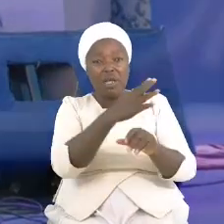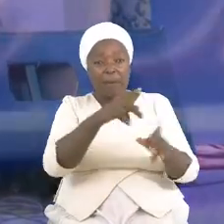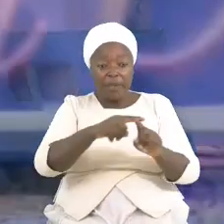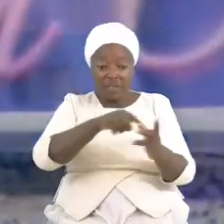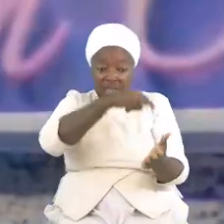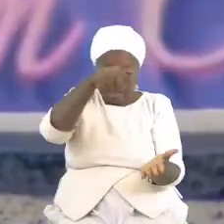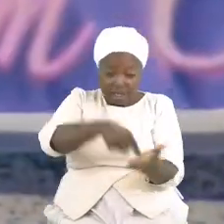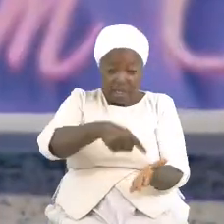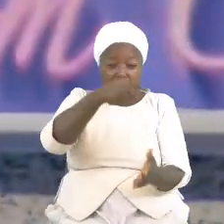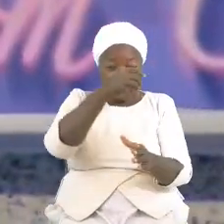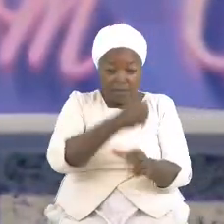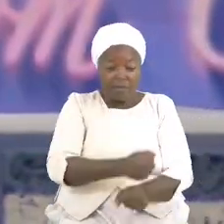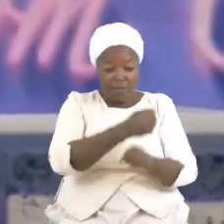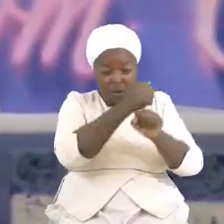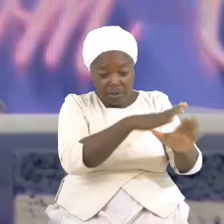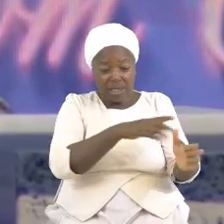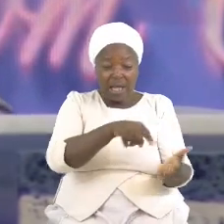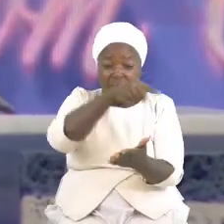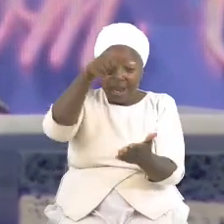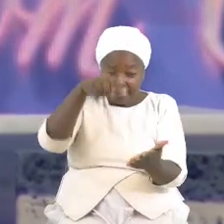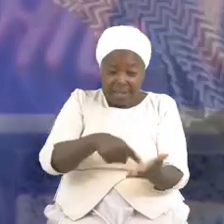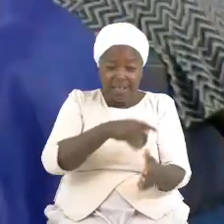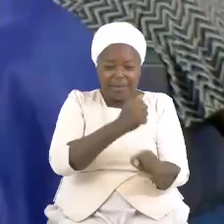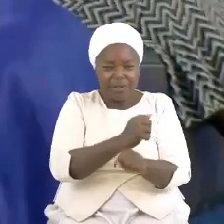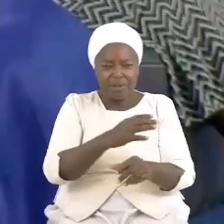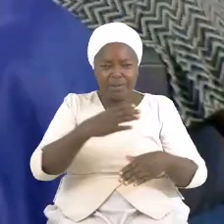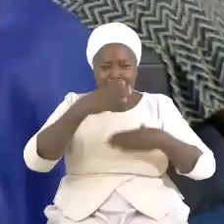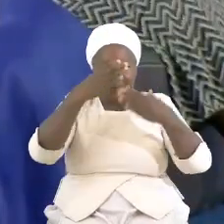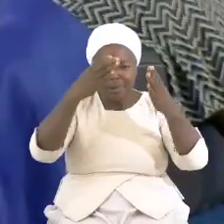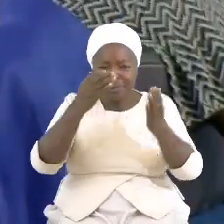this mountain. I can't hear my people.